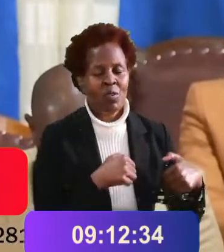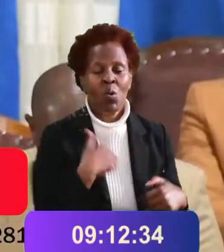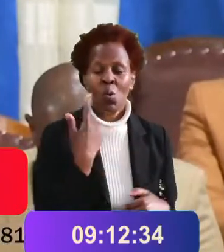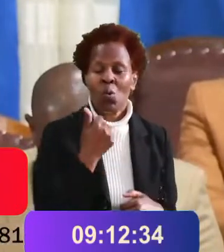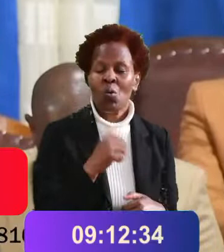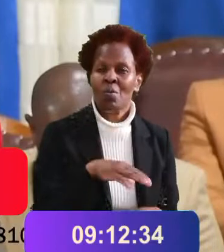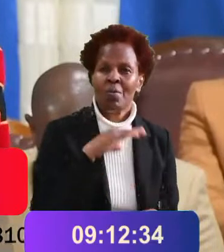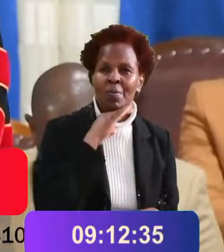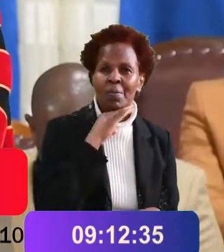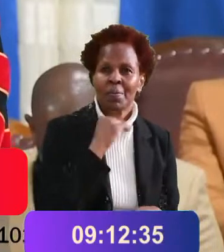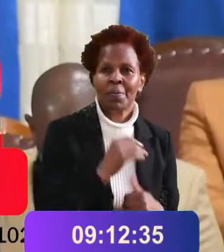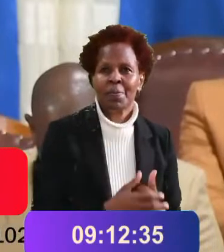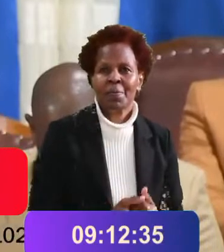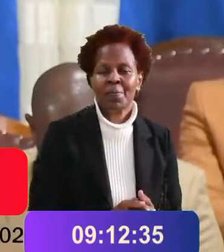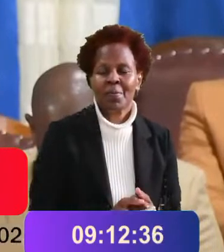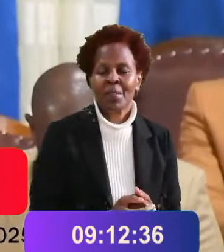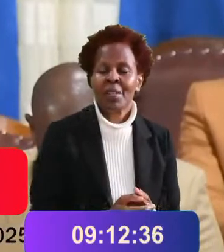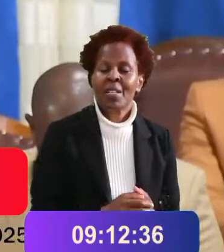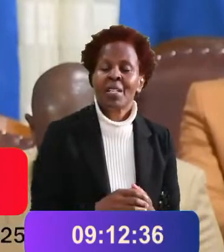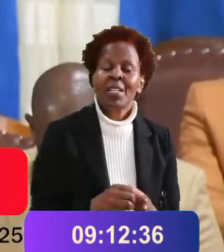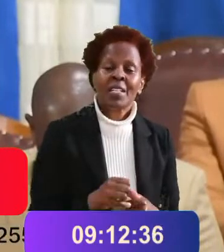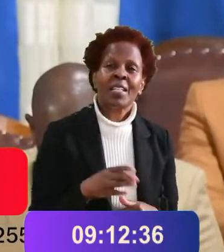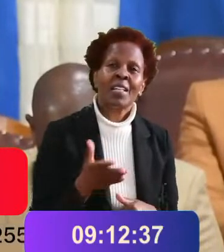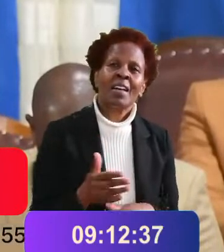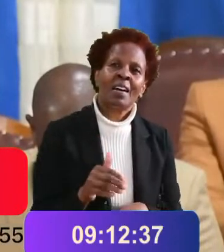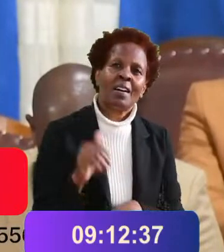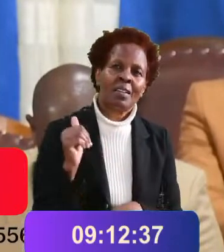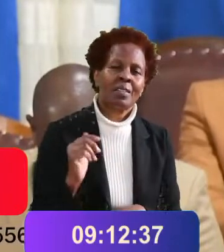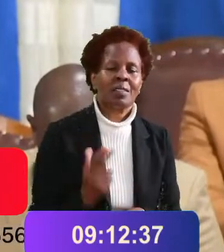died. James is asking us to